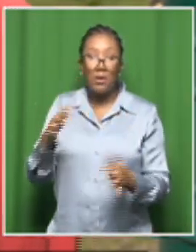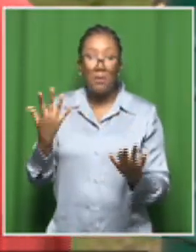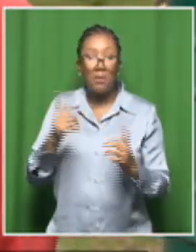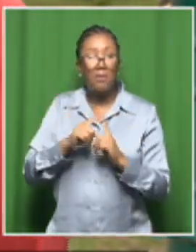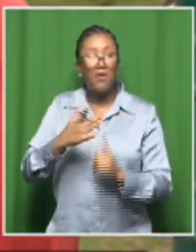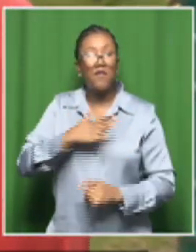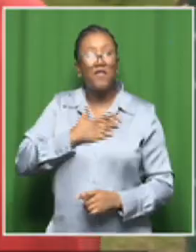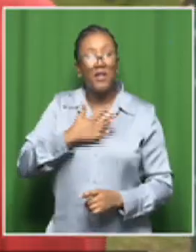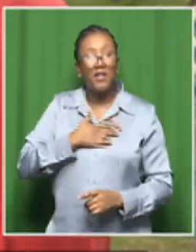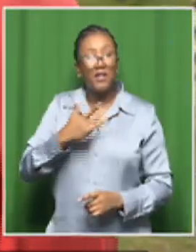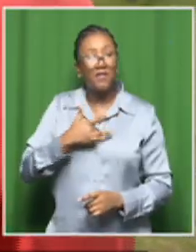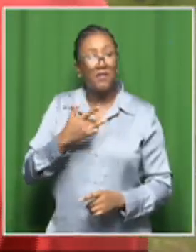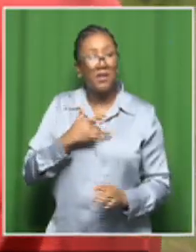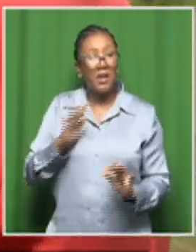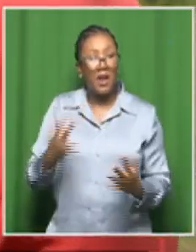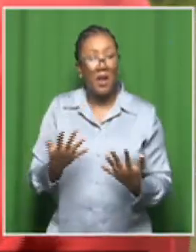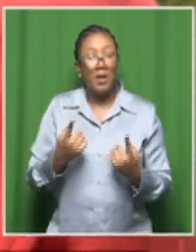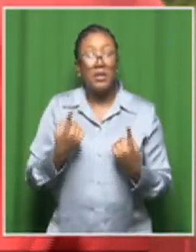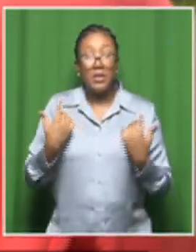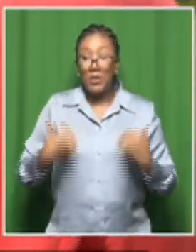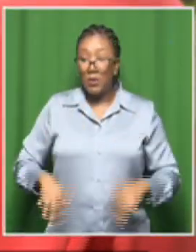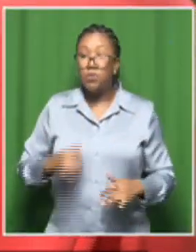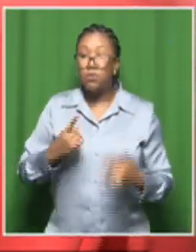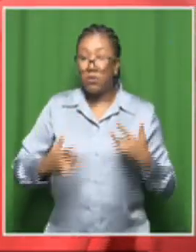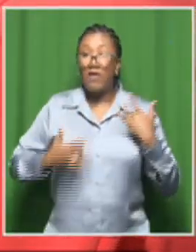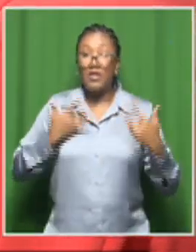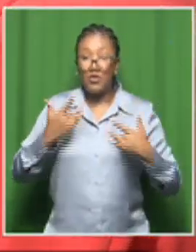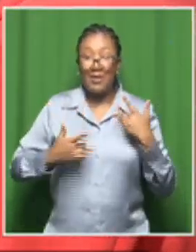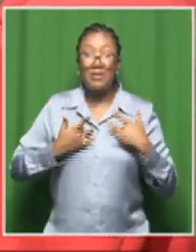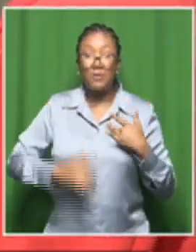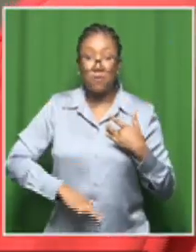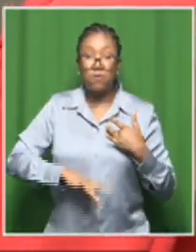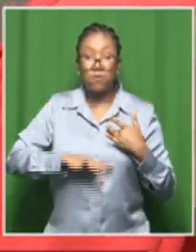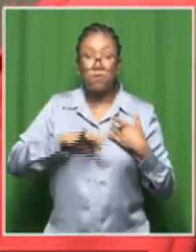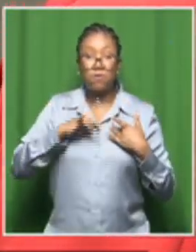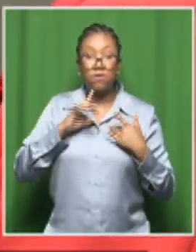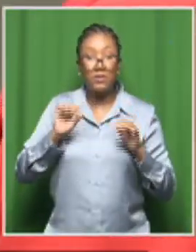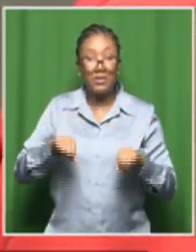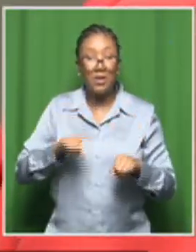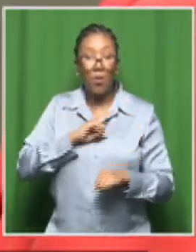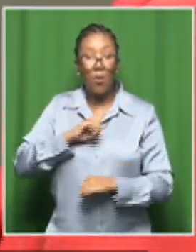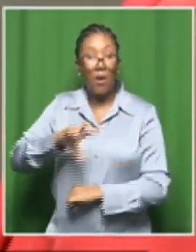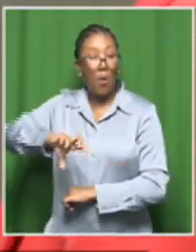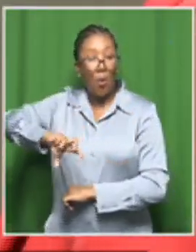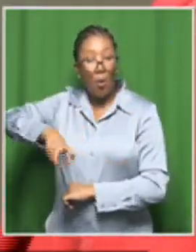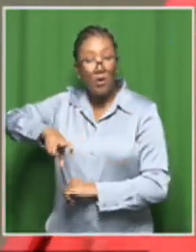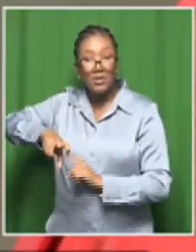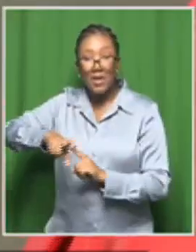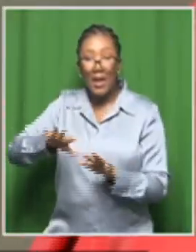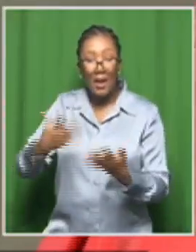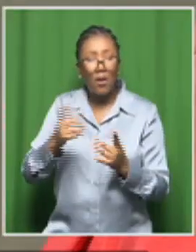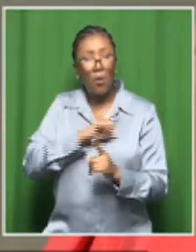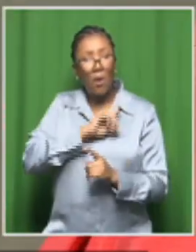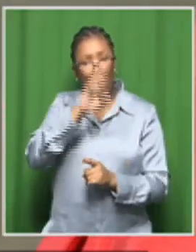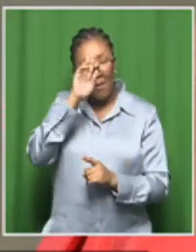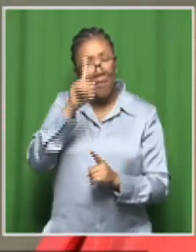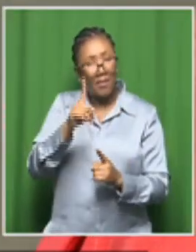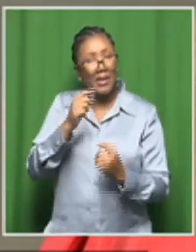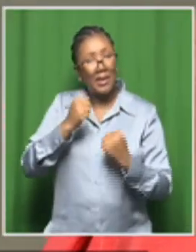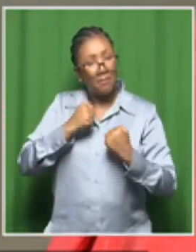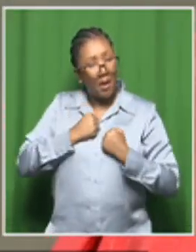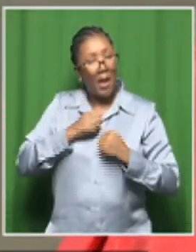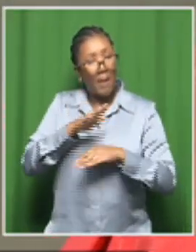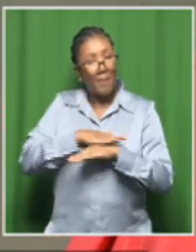all of this? It's really frustrating to see that there's no water coming out from our taps. It's basic necessities, basic needs that